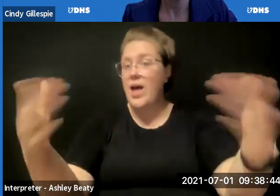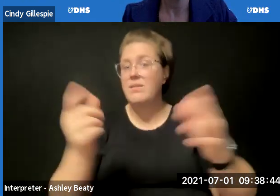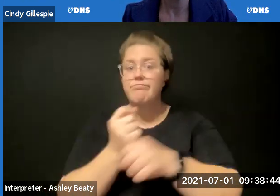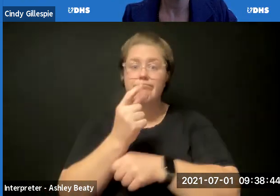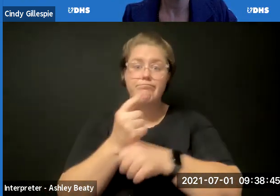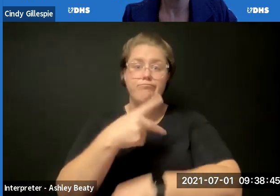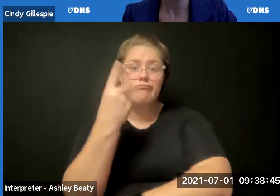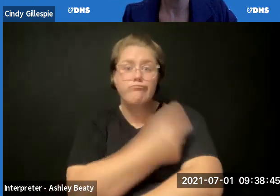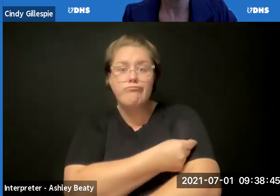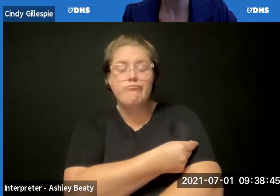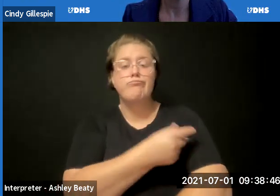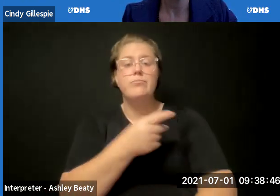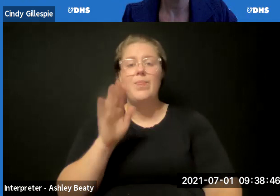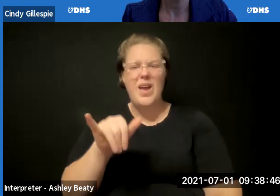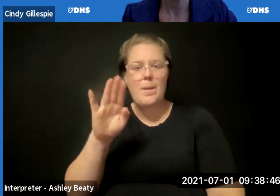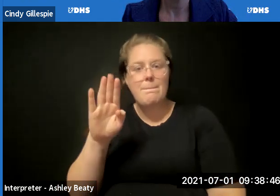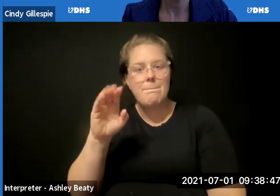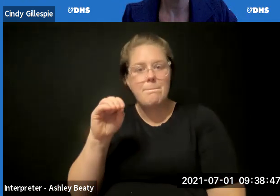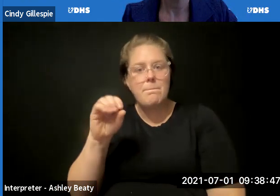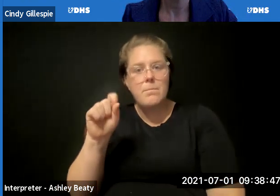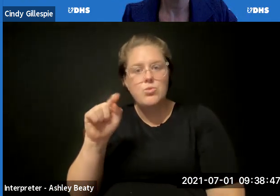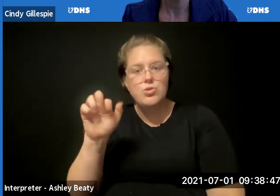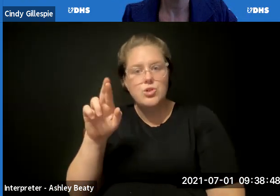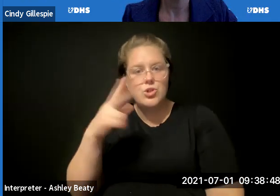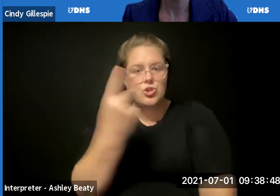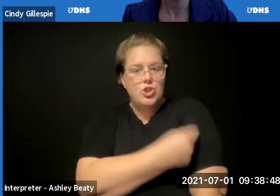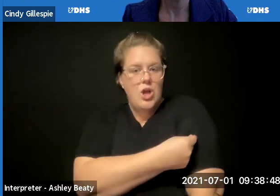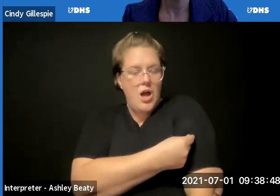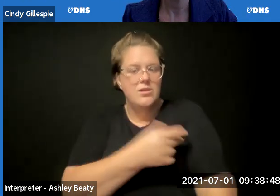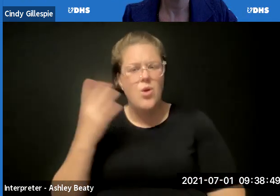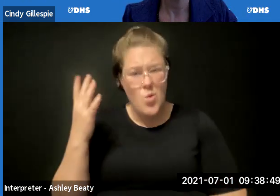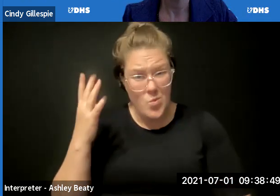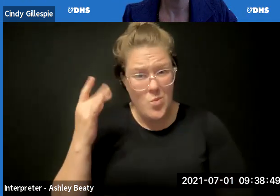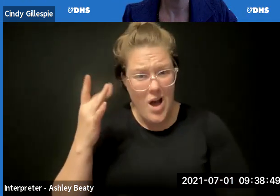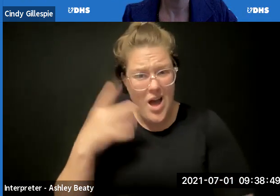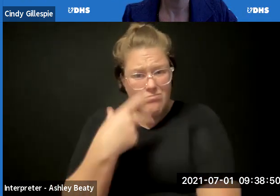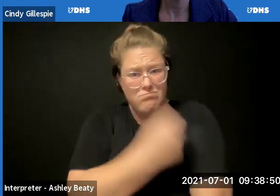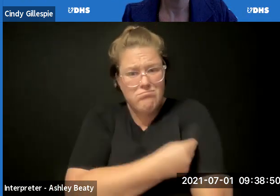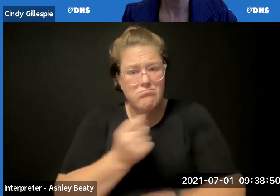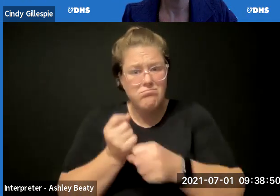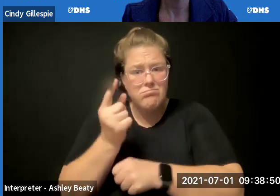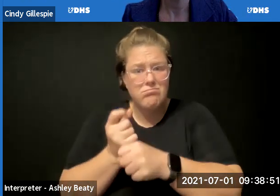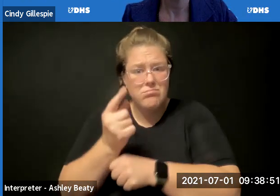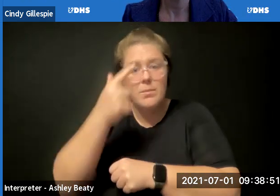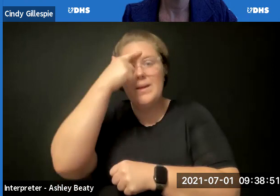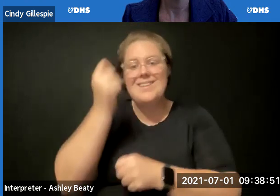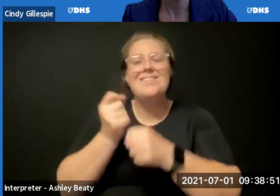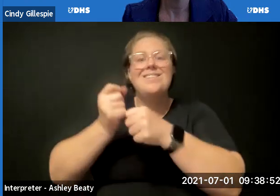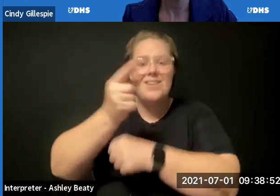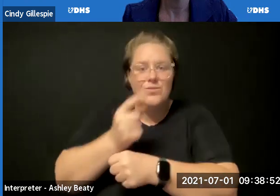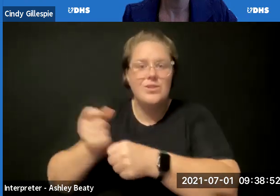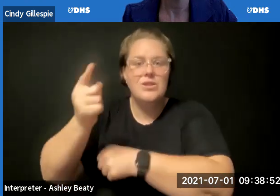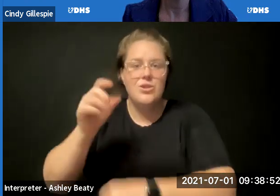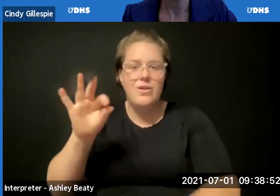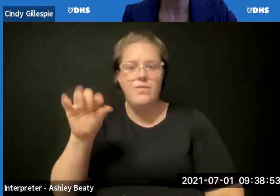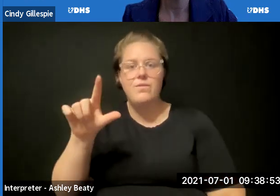reason we have to go out and get a booster shot is because the viruses that cause these illnesses, they change slightly. They're